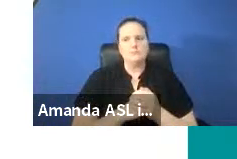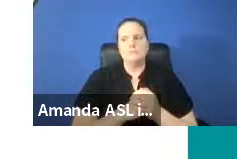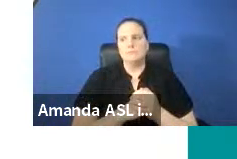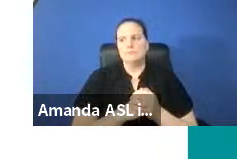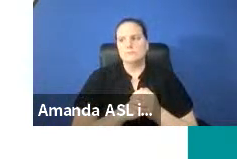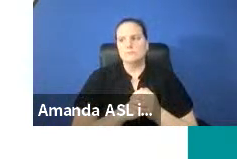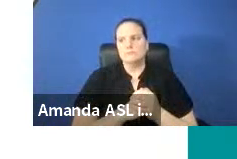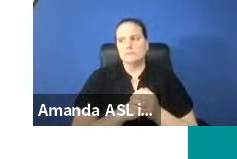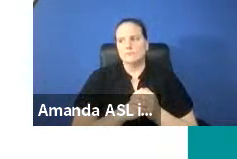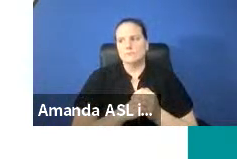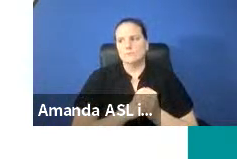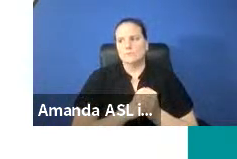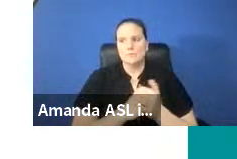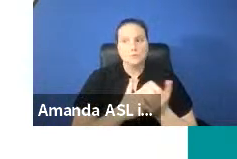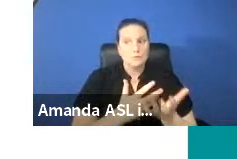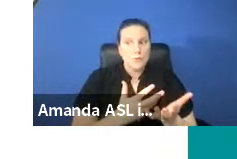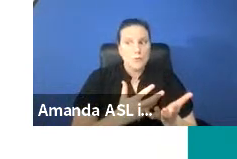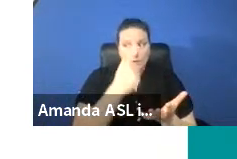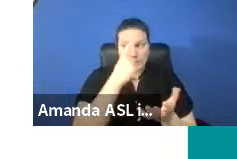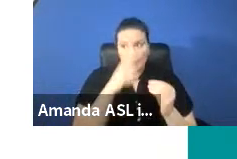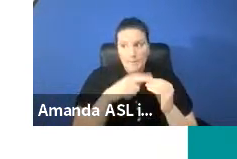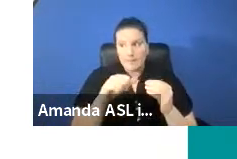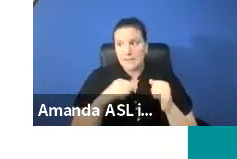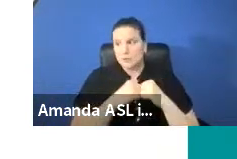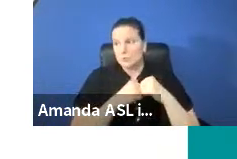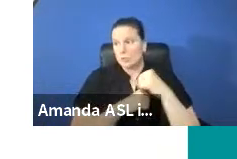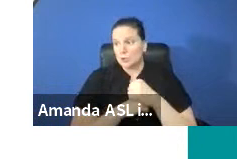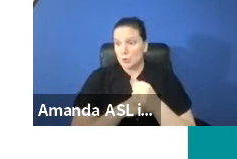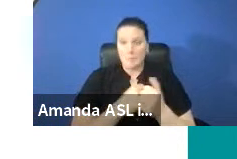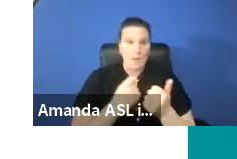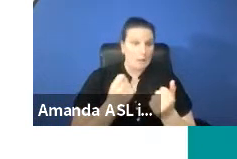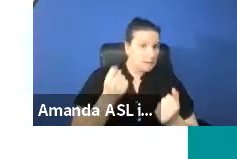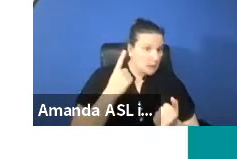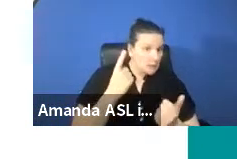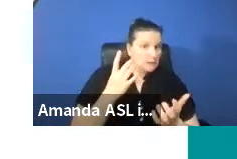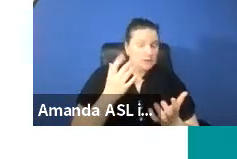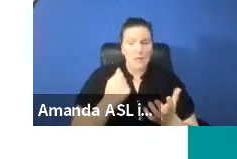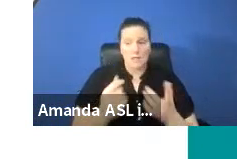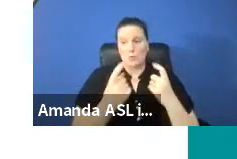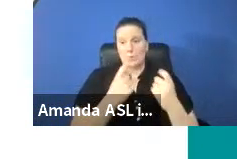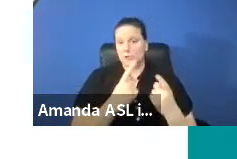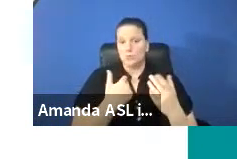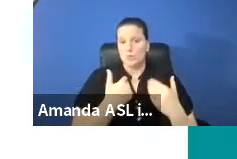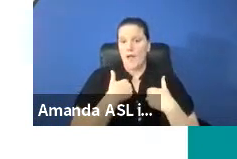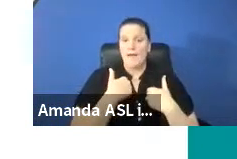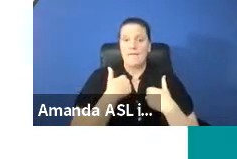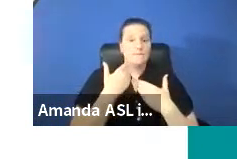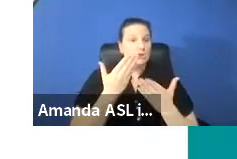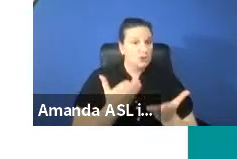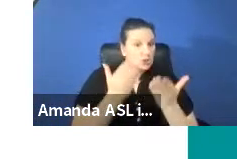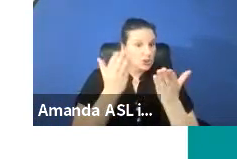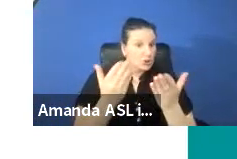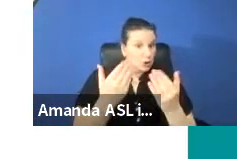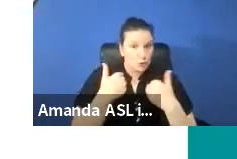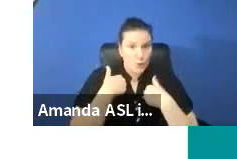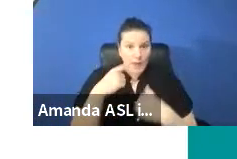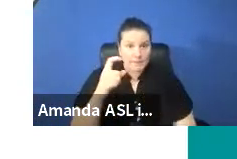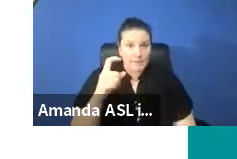whether, what you think about this general structure. Does it make sense? Do you have any questions, any suggestions?